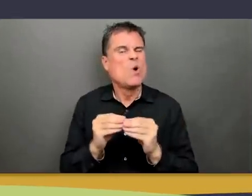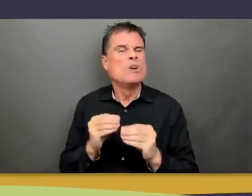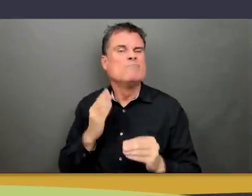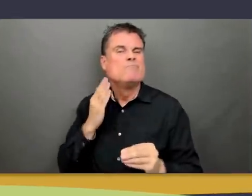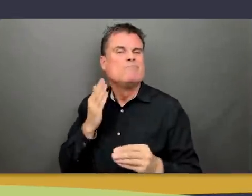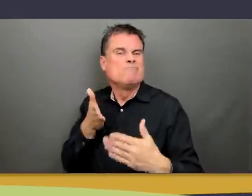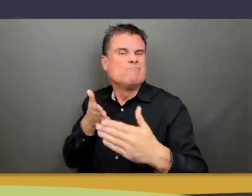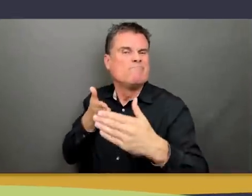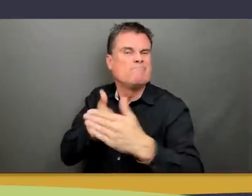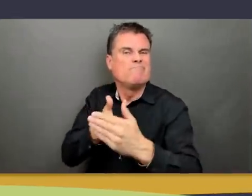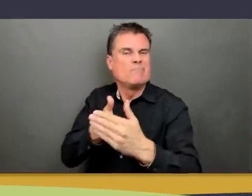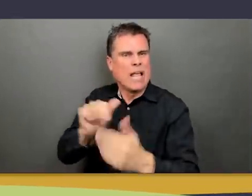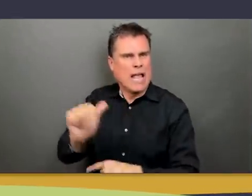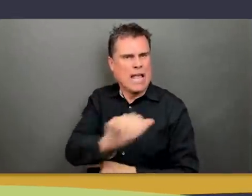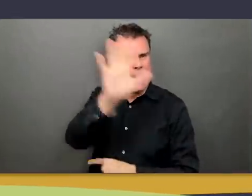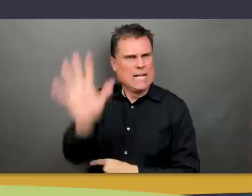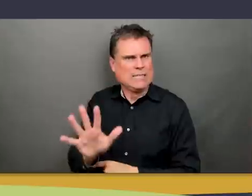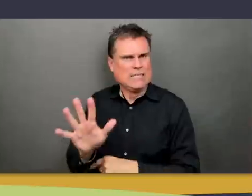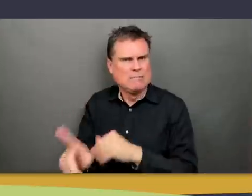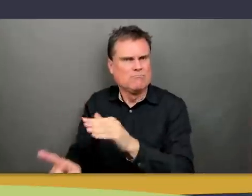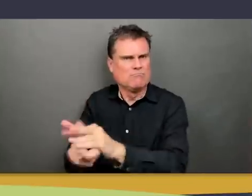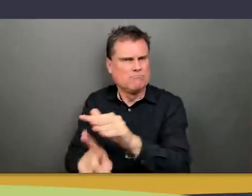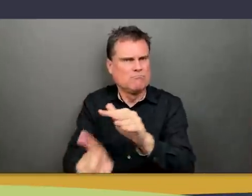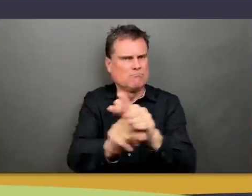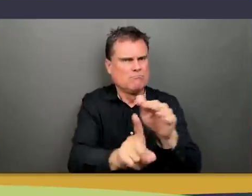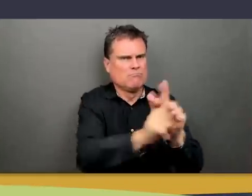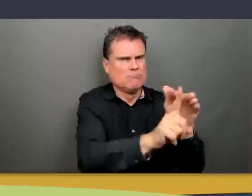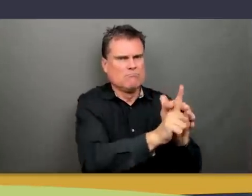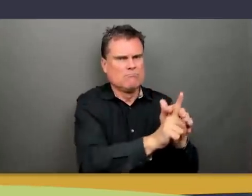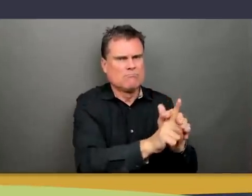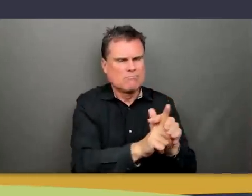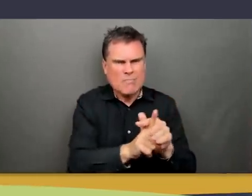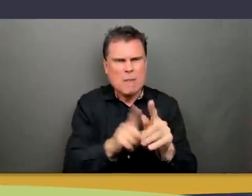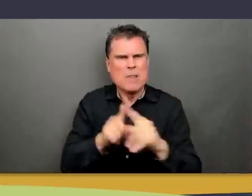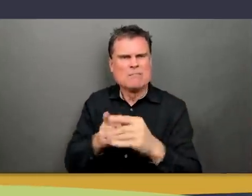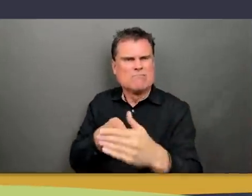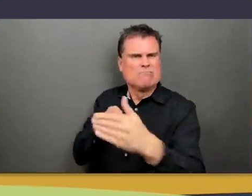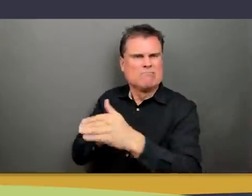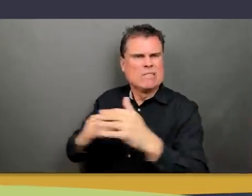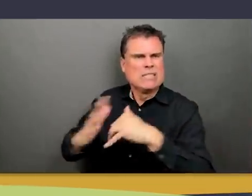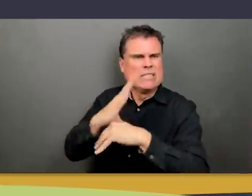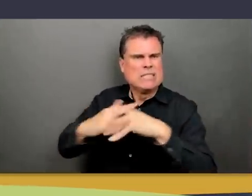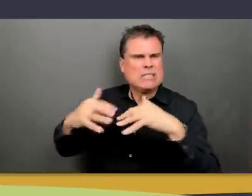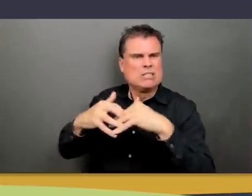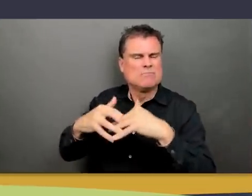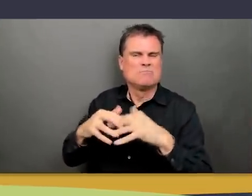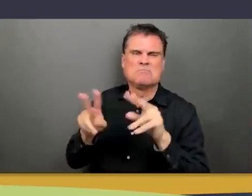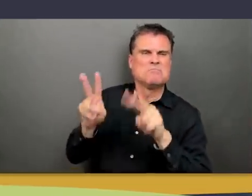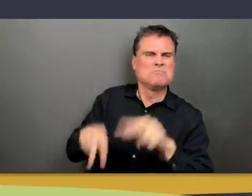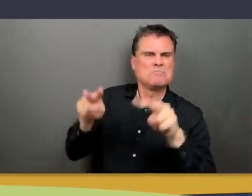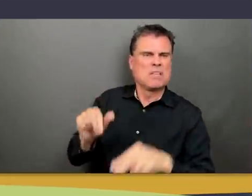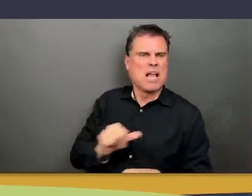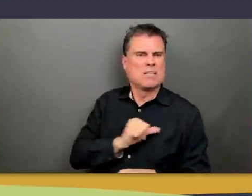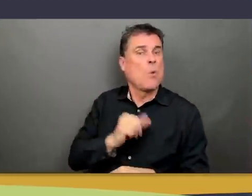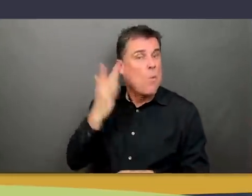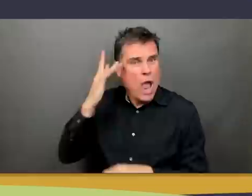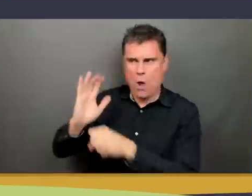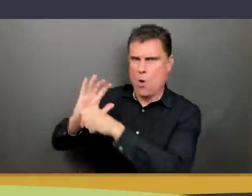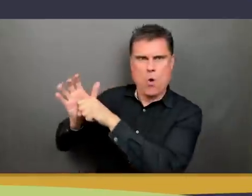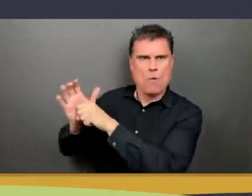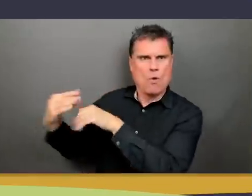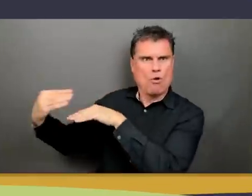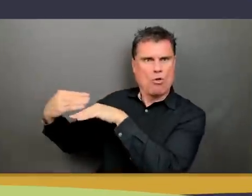COVID-19 pandemic and global marches for Black Lives Matter have shown us that there's more to